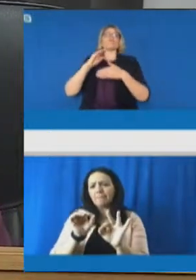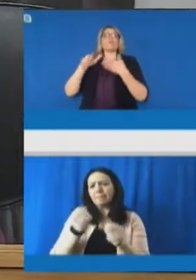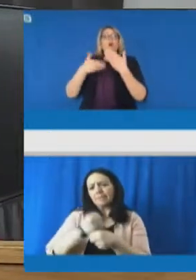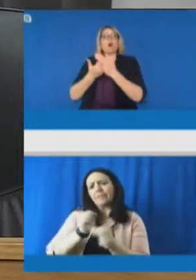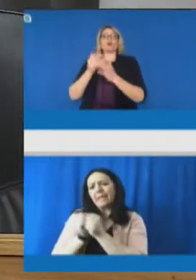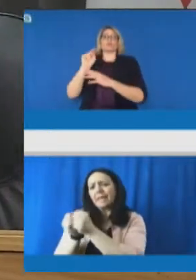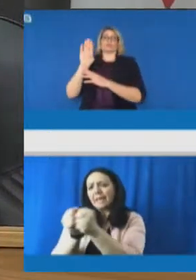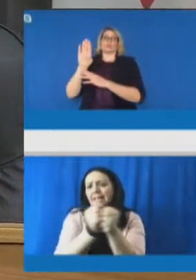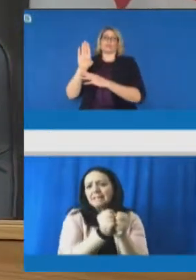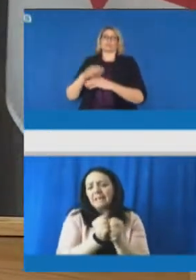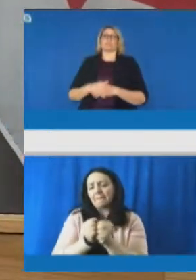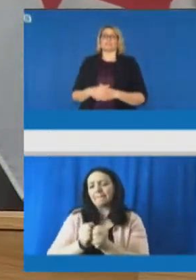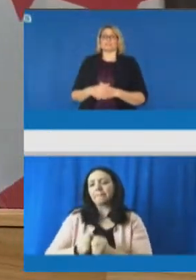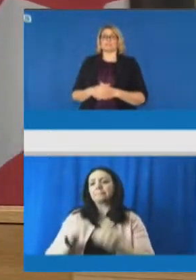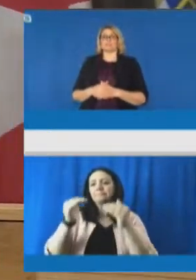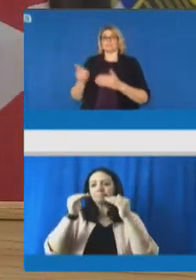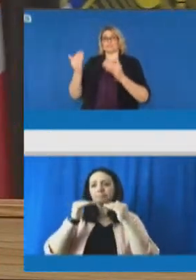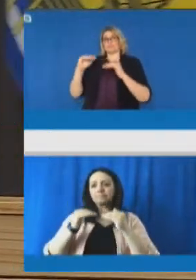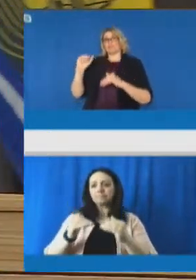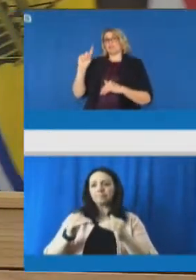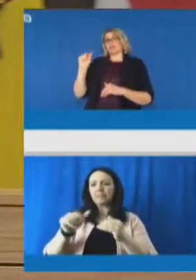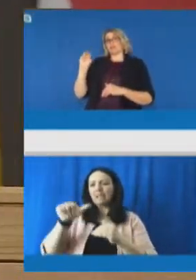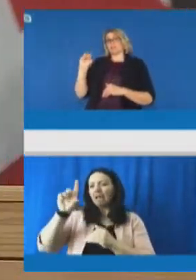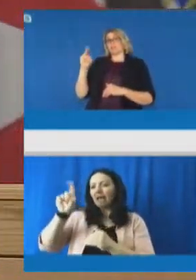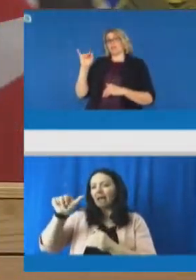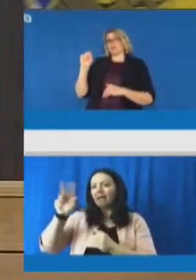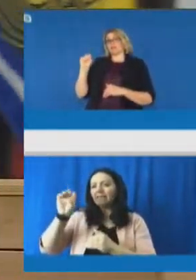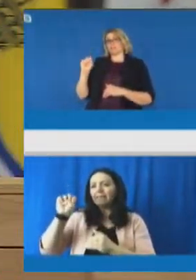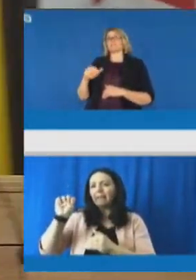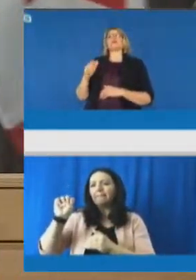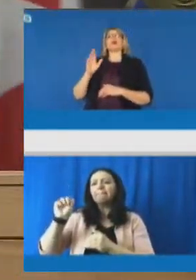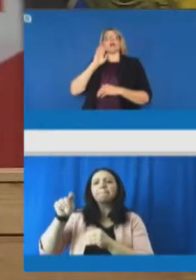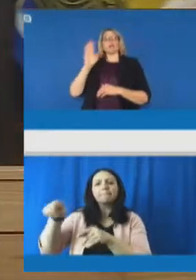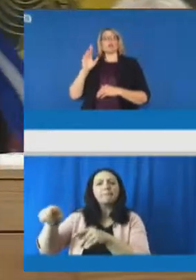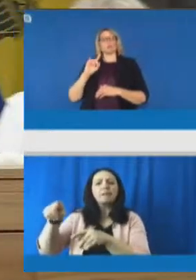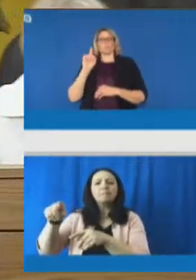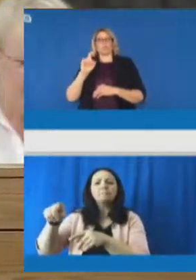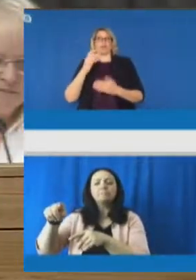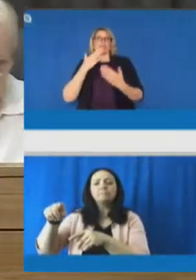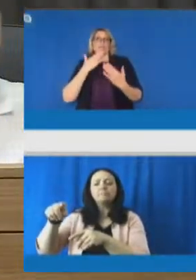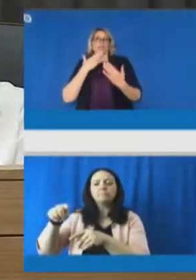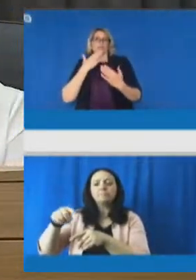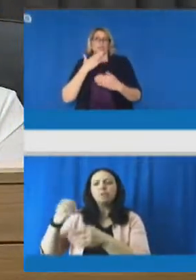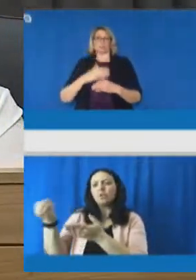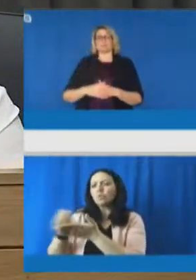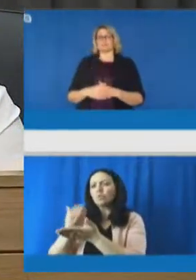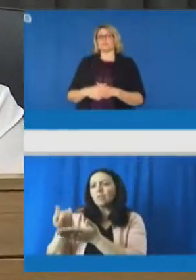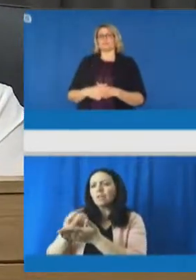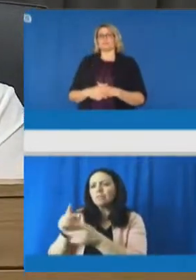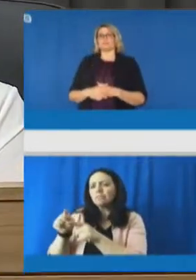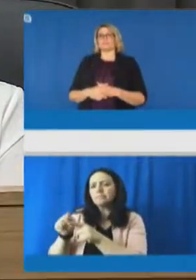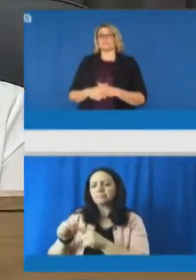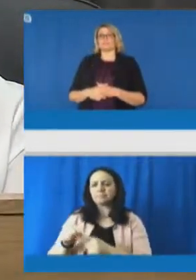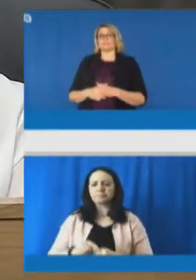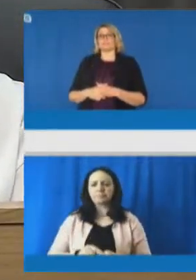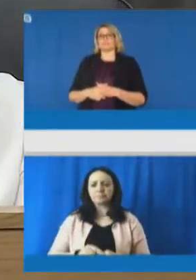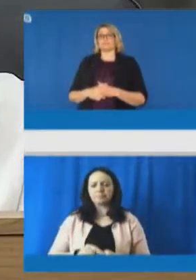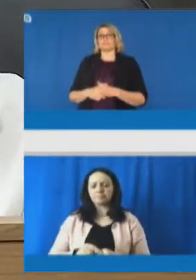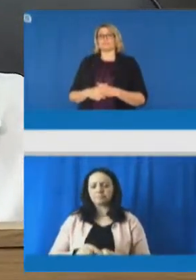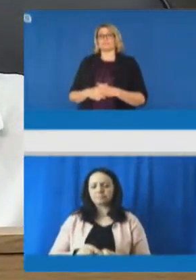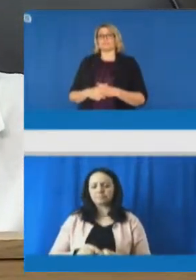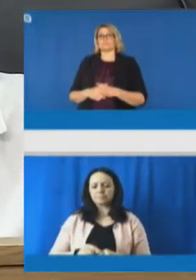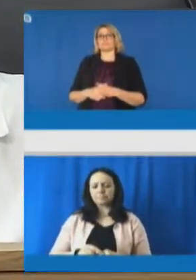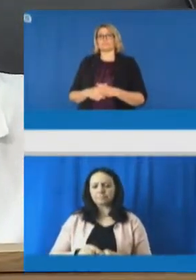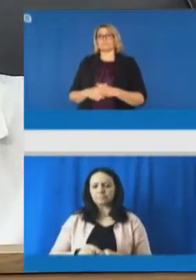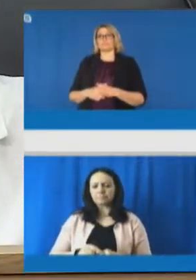I get the health minister. Thank you, Adam. So I've been trying to clarify in the past several